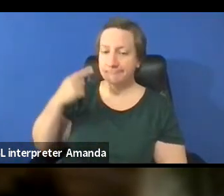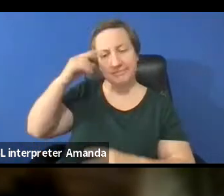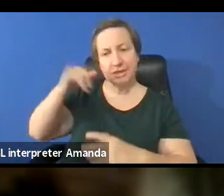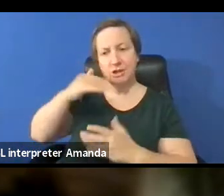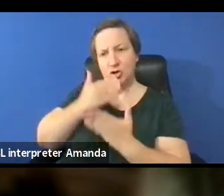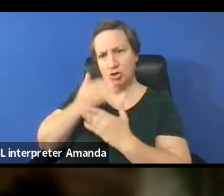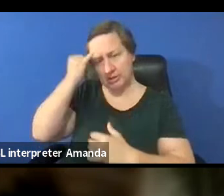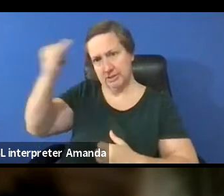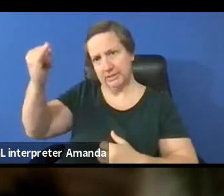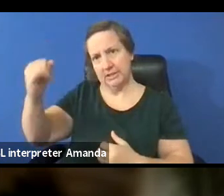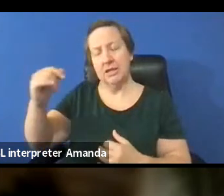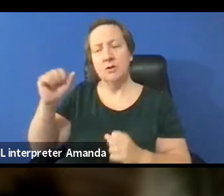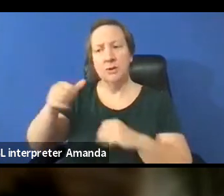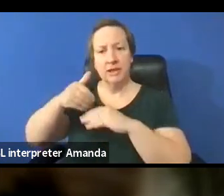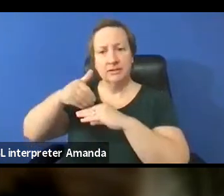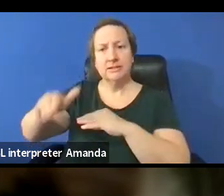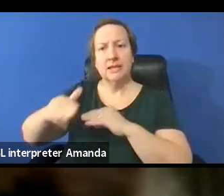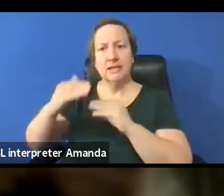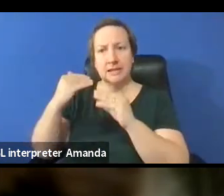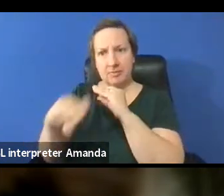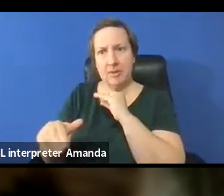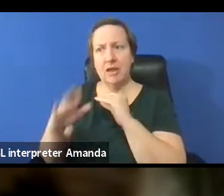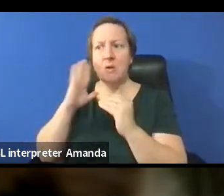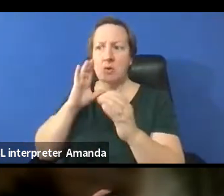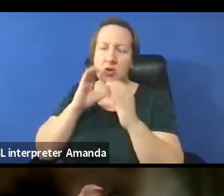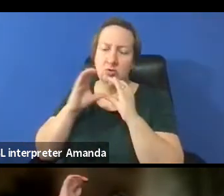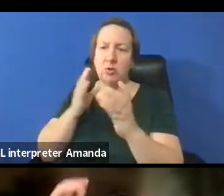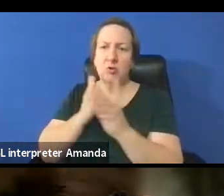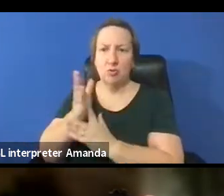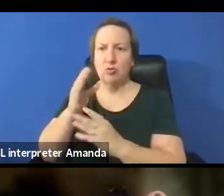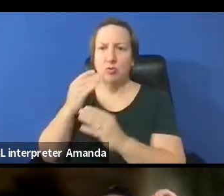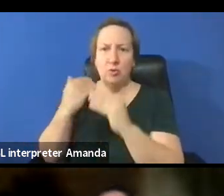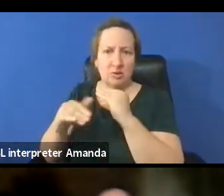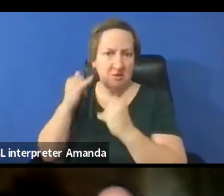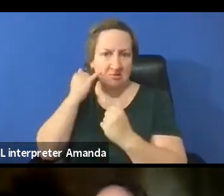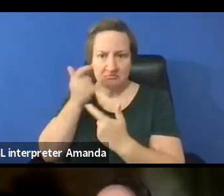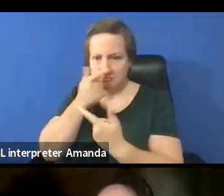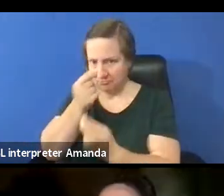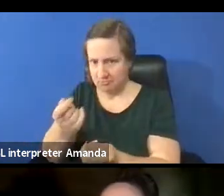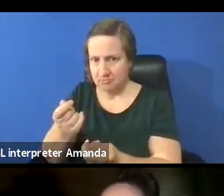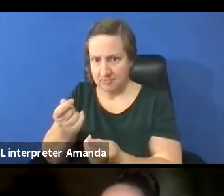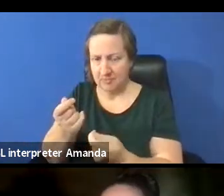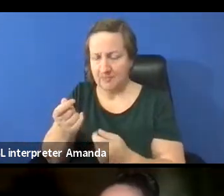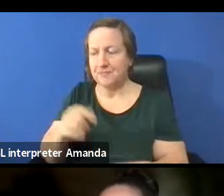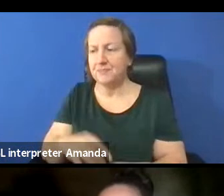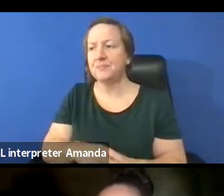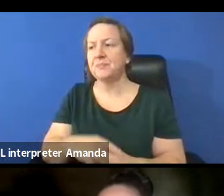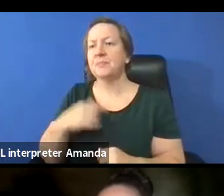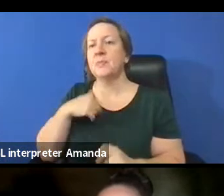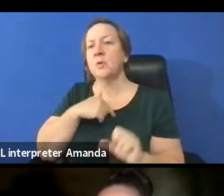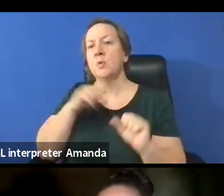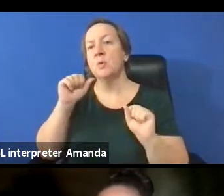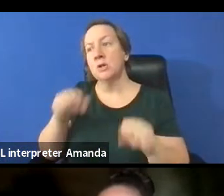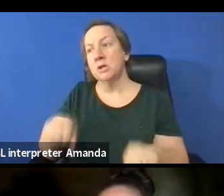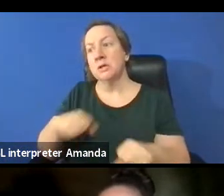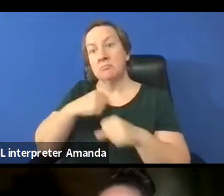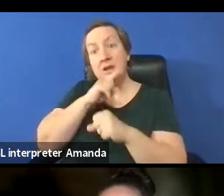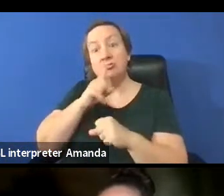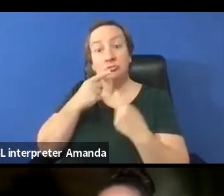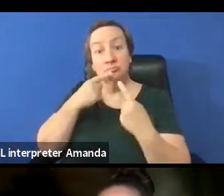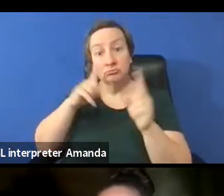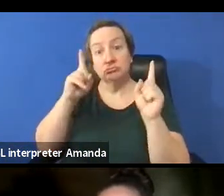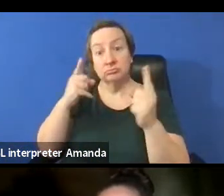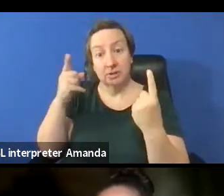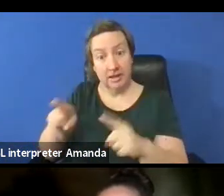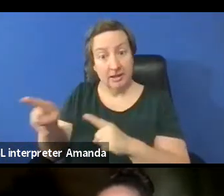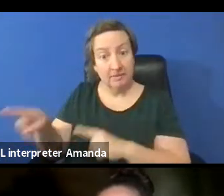out an email or just communicate via email if you're interested in that. And we can make sure that that happens